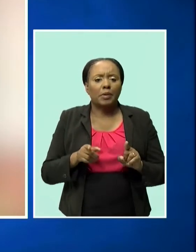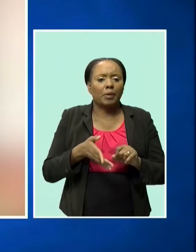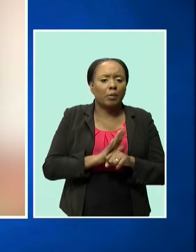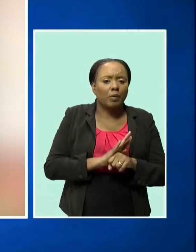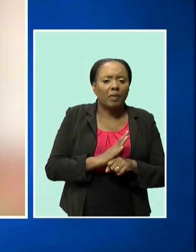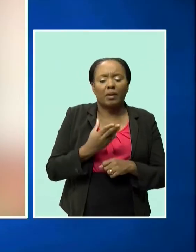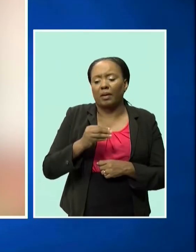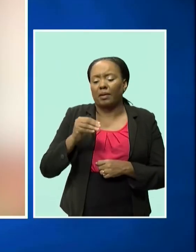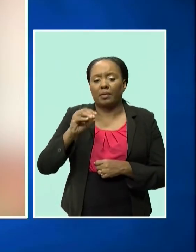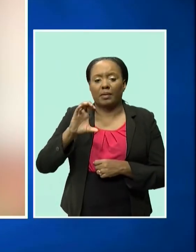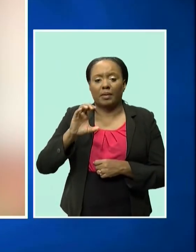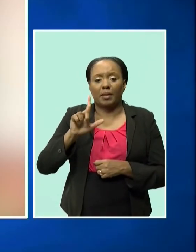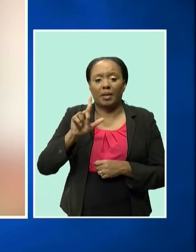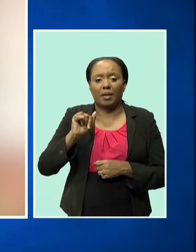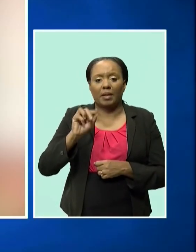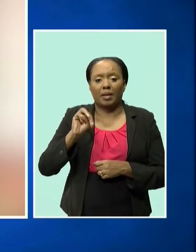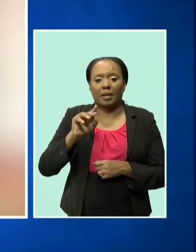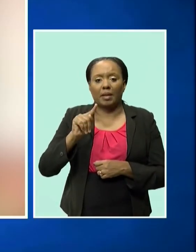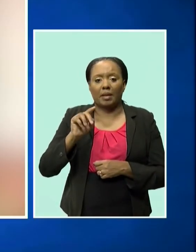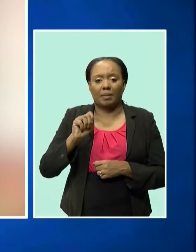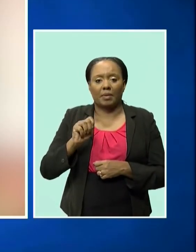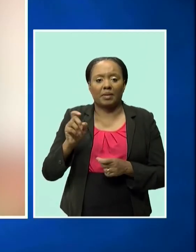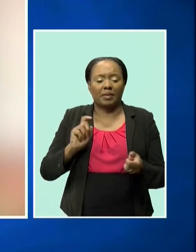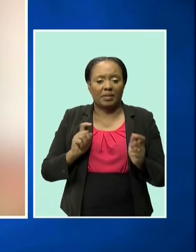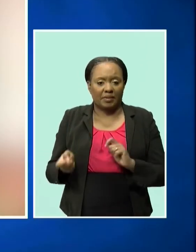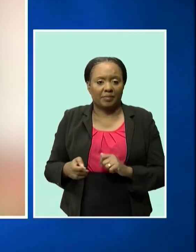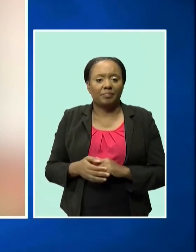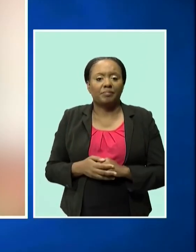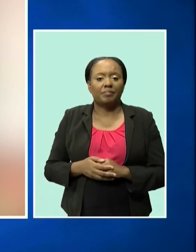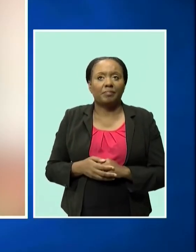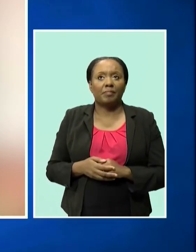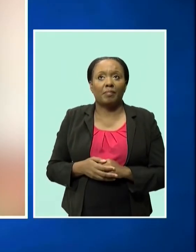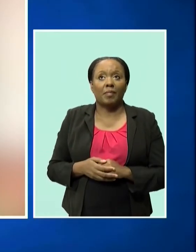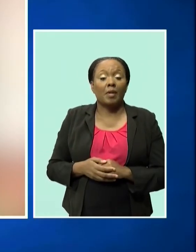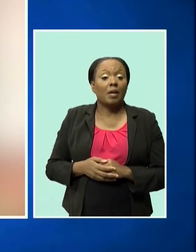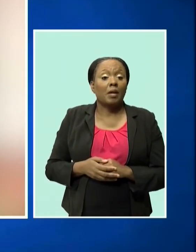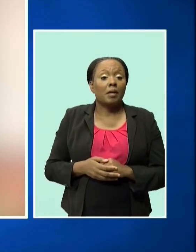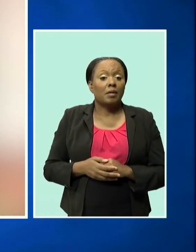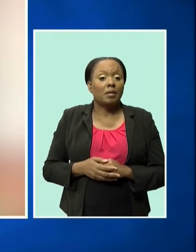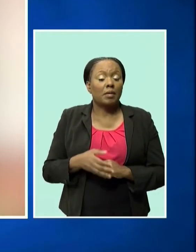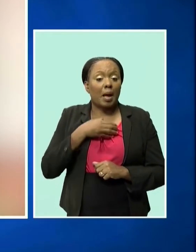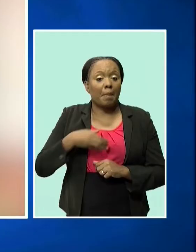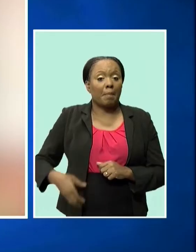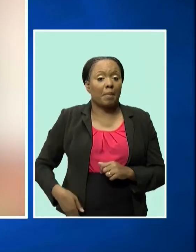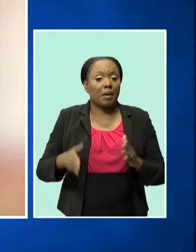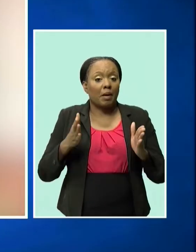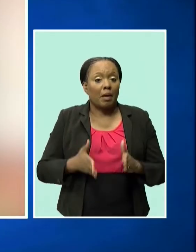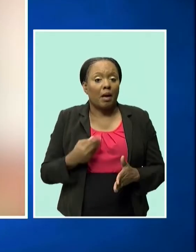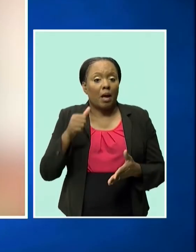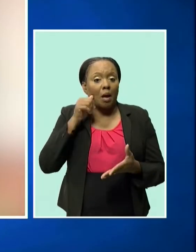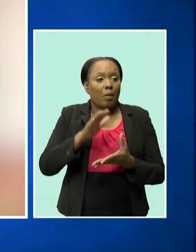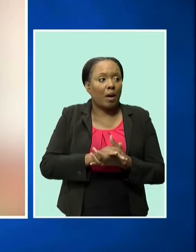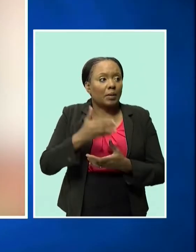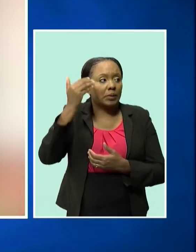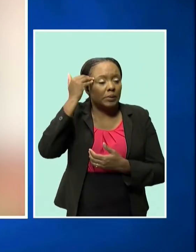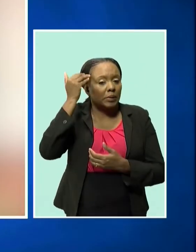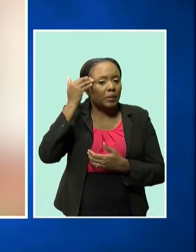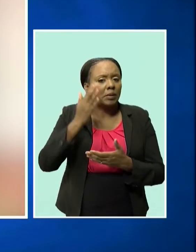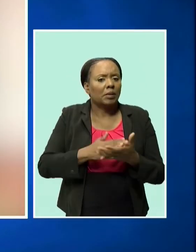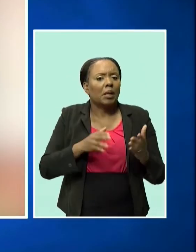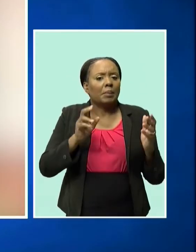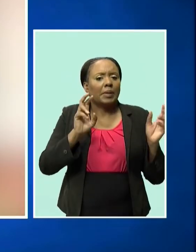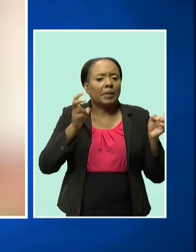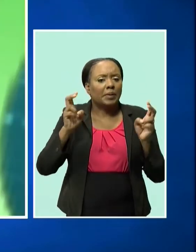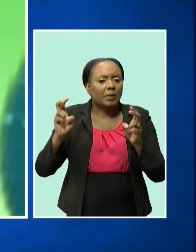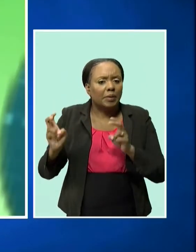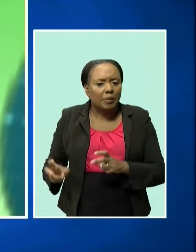recently COVID-19. Envoy Nicoletti, who was accompanied by wife Dr. Martina Mahon, acknowledged that issues relating to